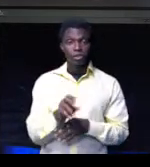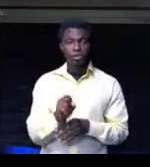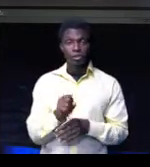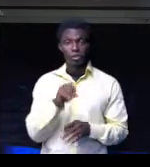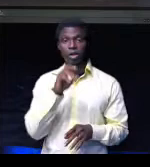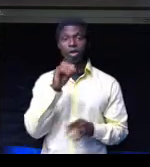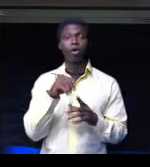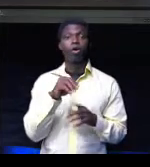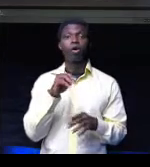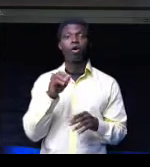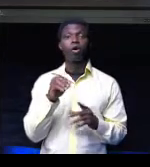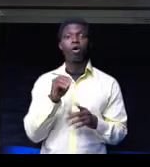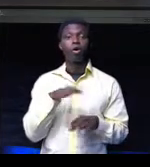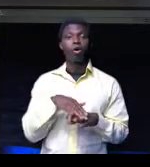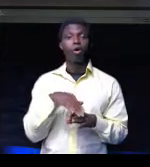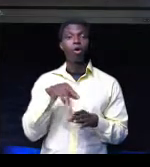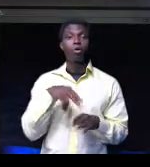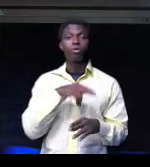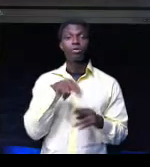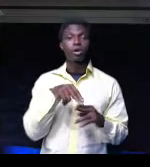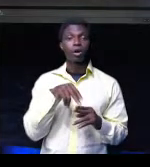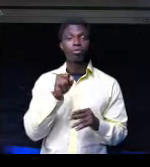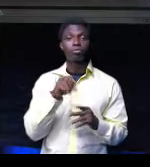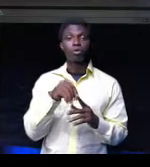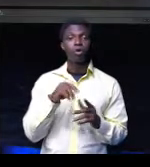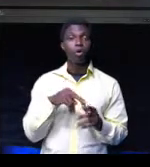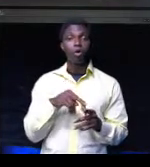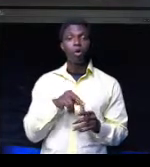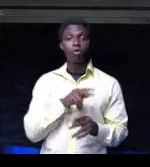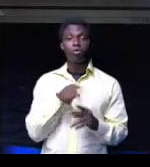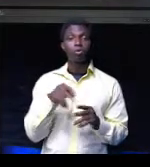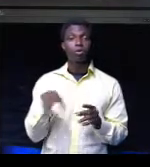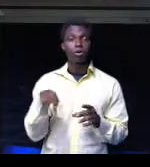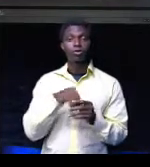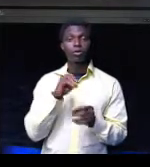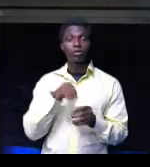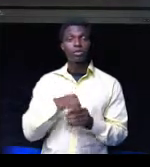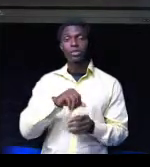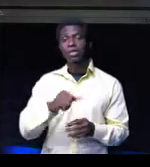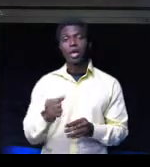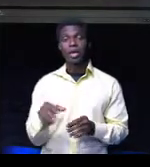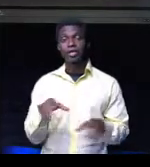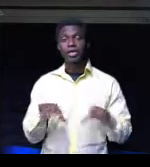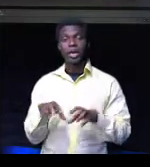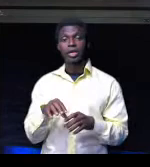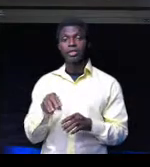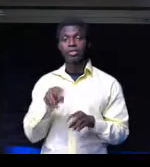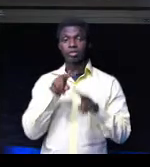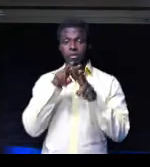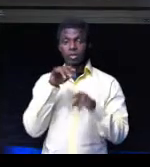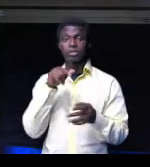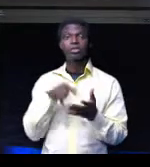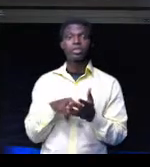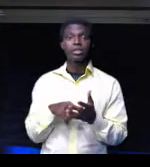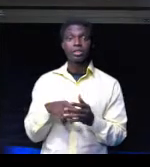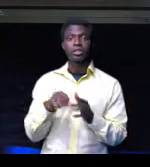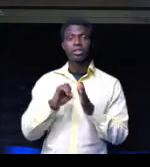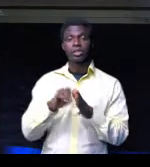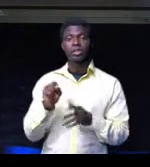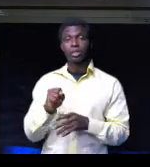emphasize on nouns or pronouns involved in any action. Look at these